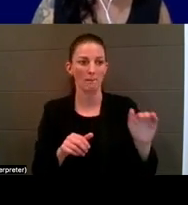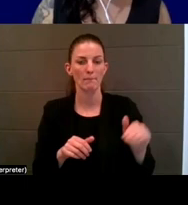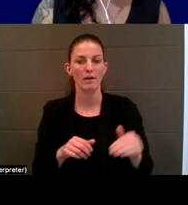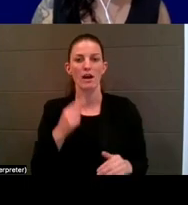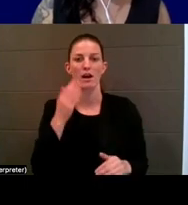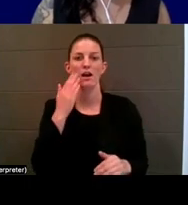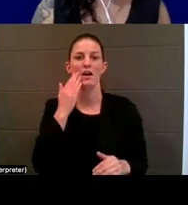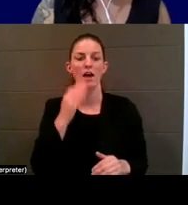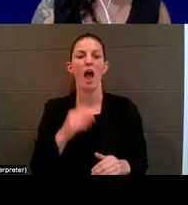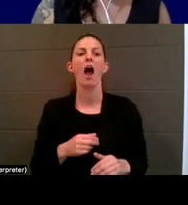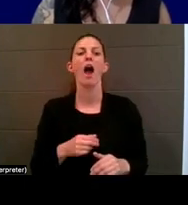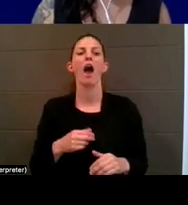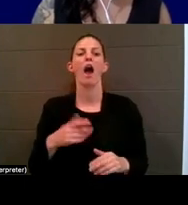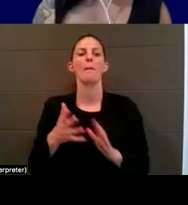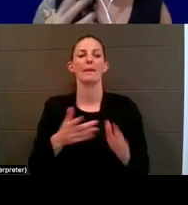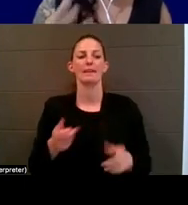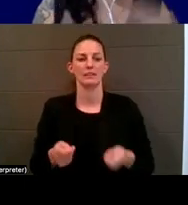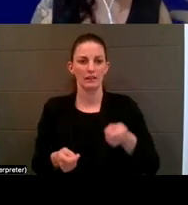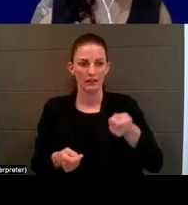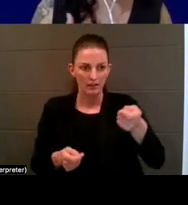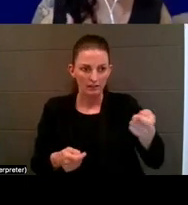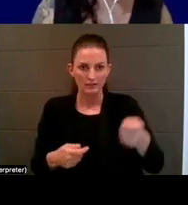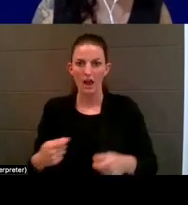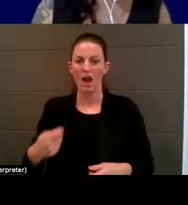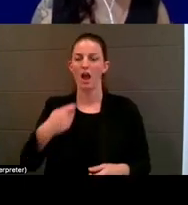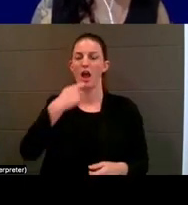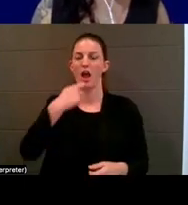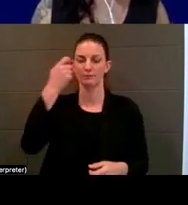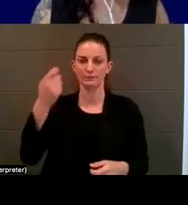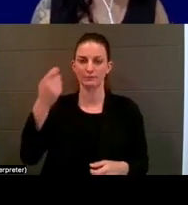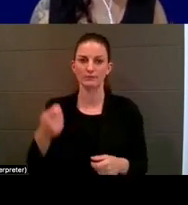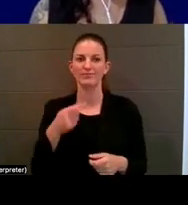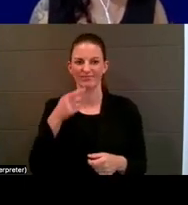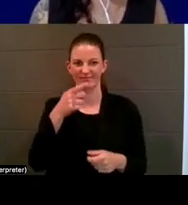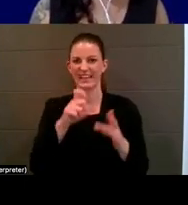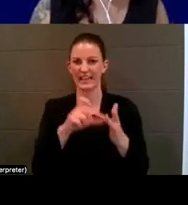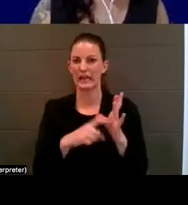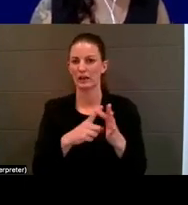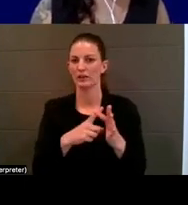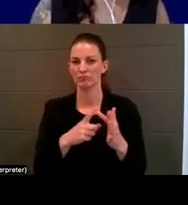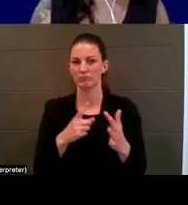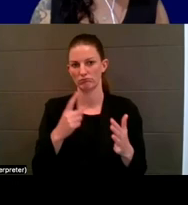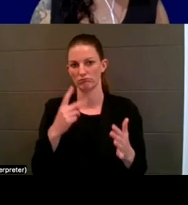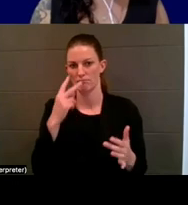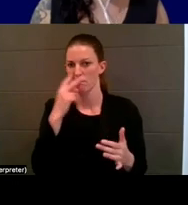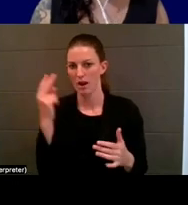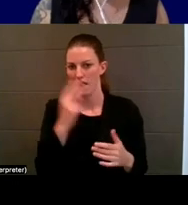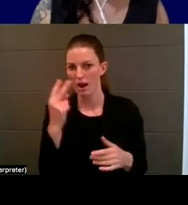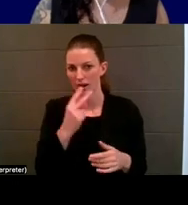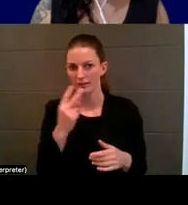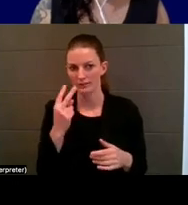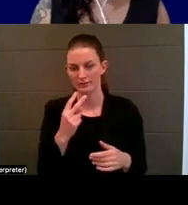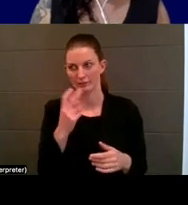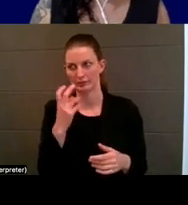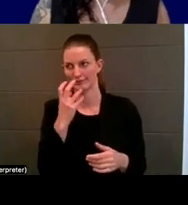with significant visual impairment, and I think you can tell by the sort of strategies I'm using, but I didn't mention at the beginning,